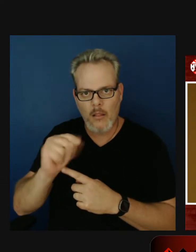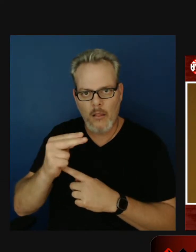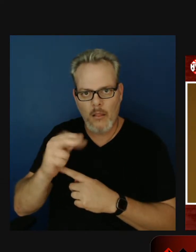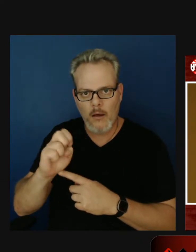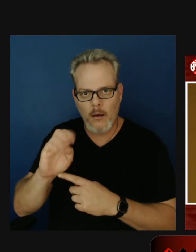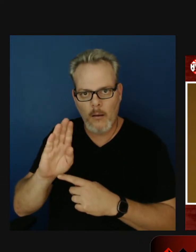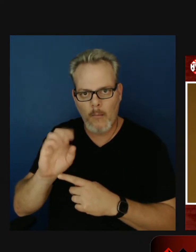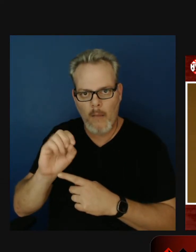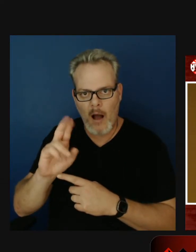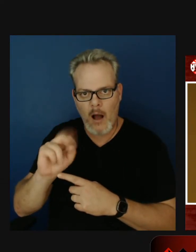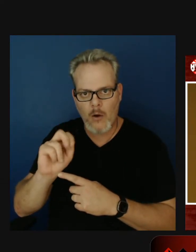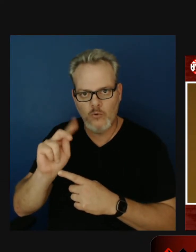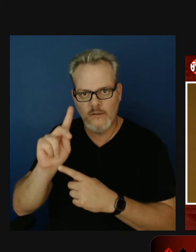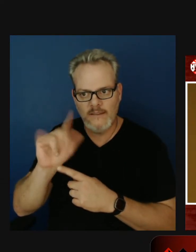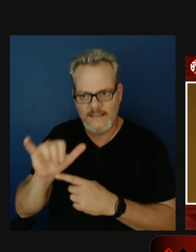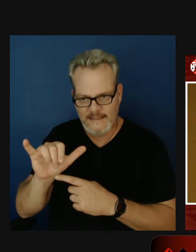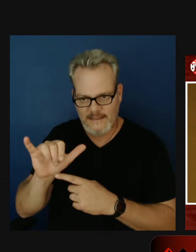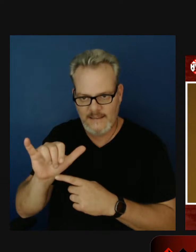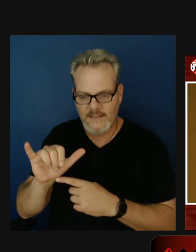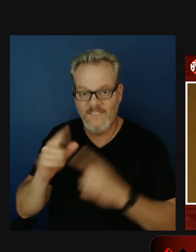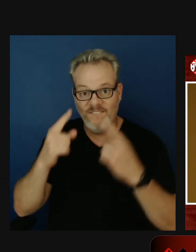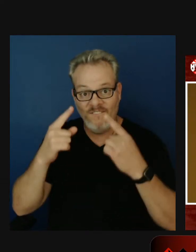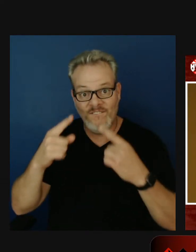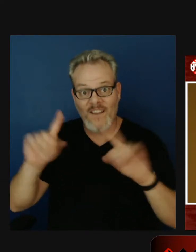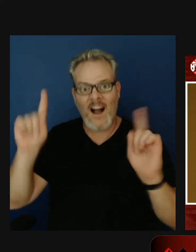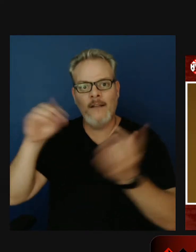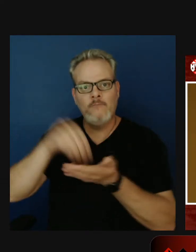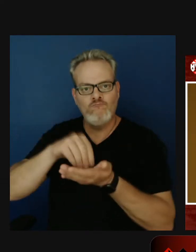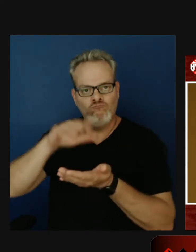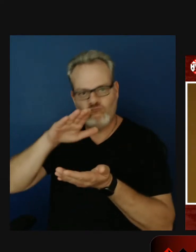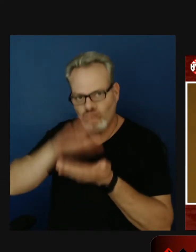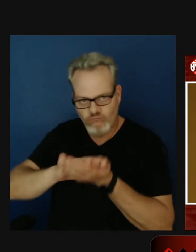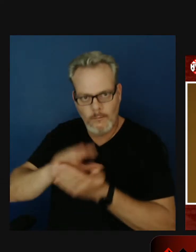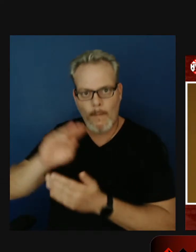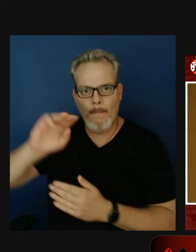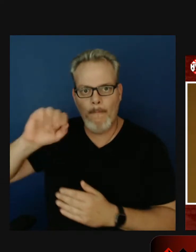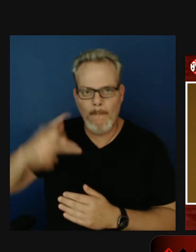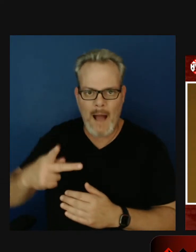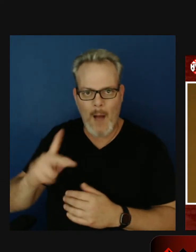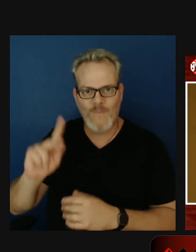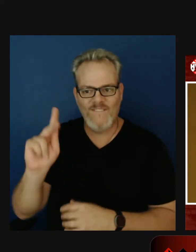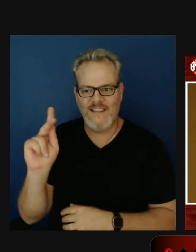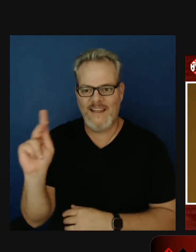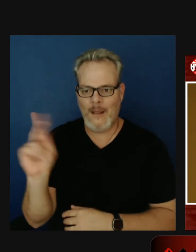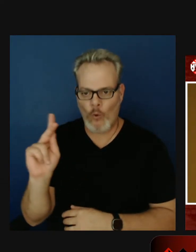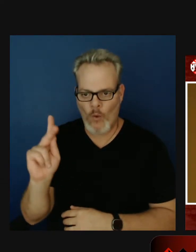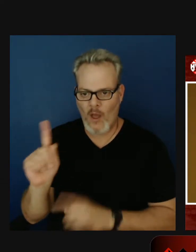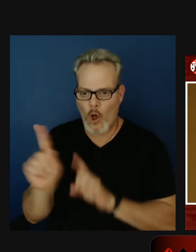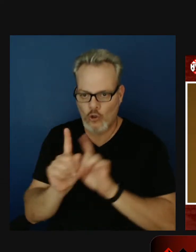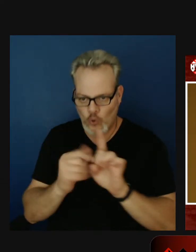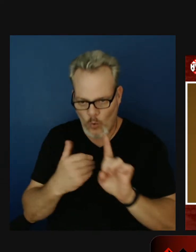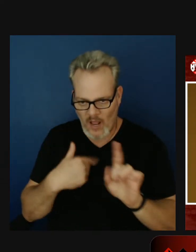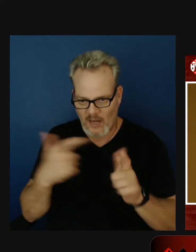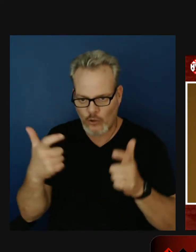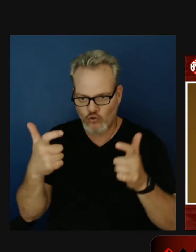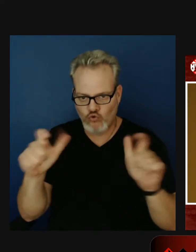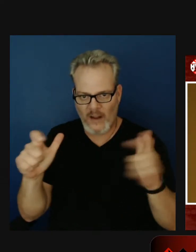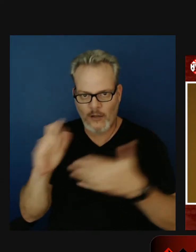on the map. And we've got some of the more recent lava flows. So he's got 1823 down here where the Great Crack is, the Great